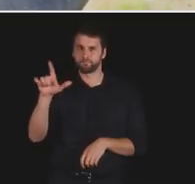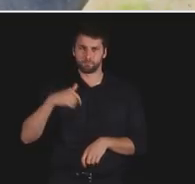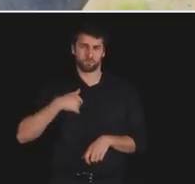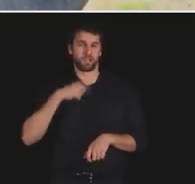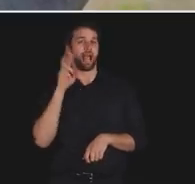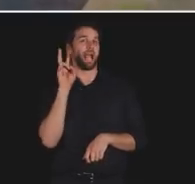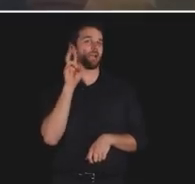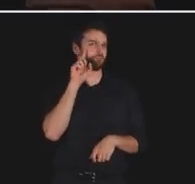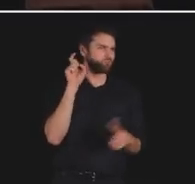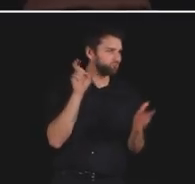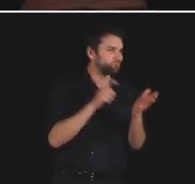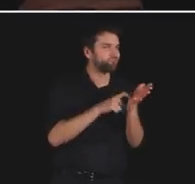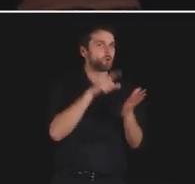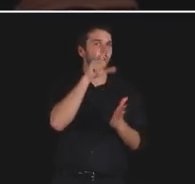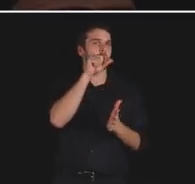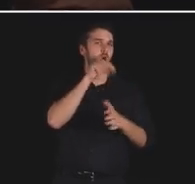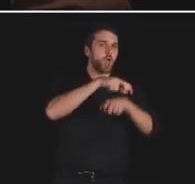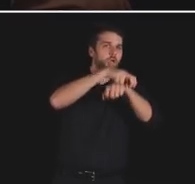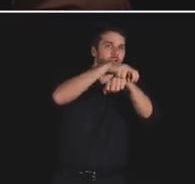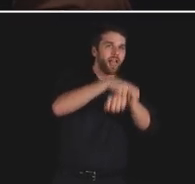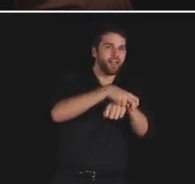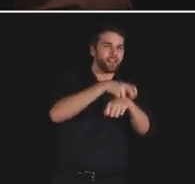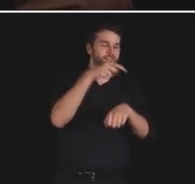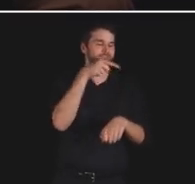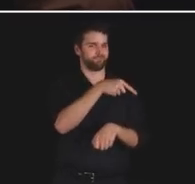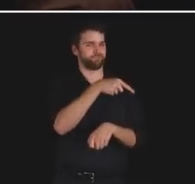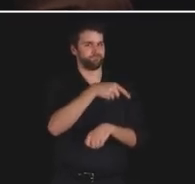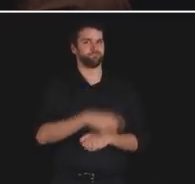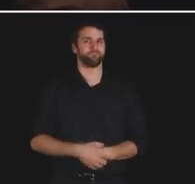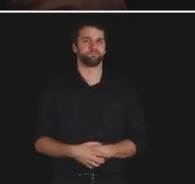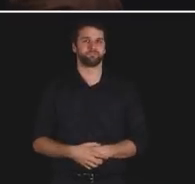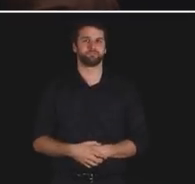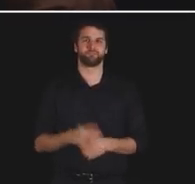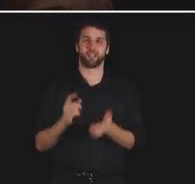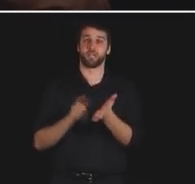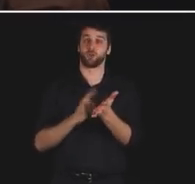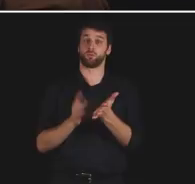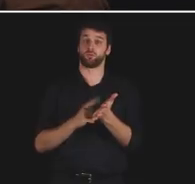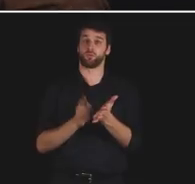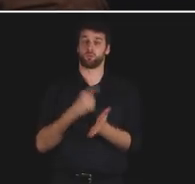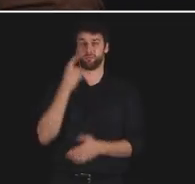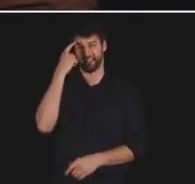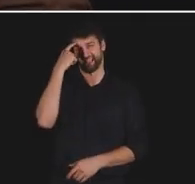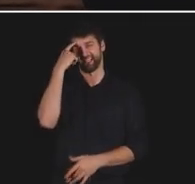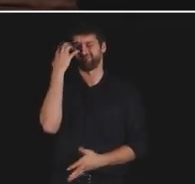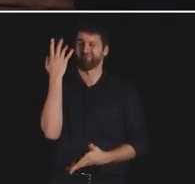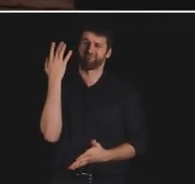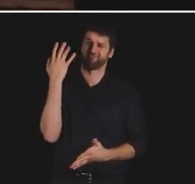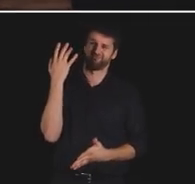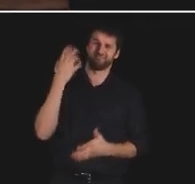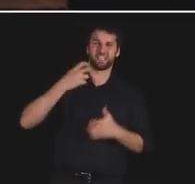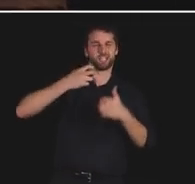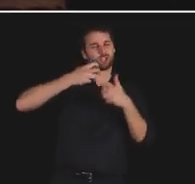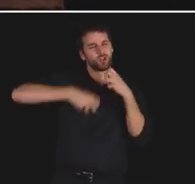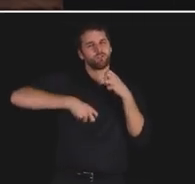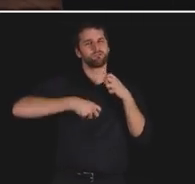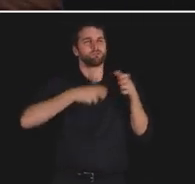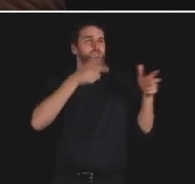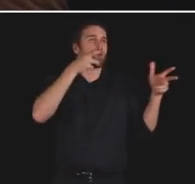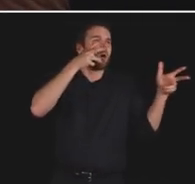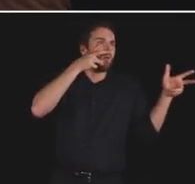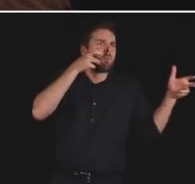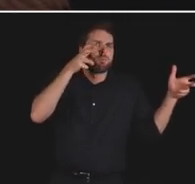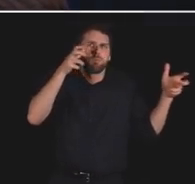Sometimes I think it's true. It's easier to take in a large and overwhelming canvas, like, say, the entire